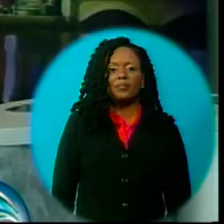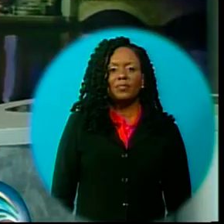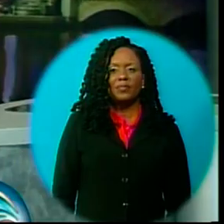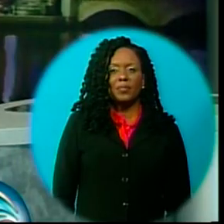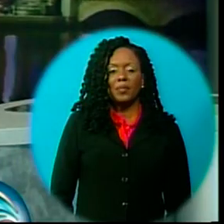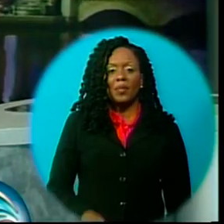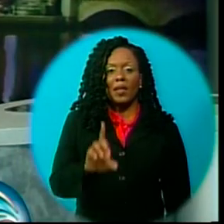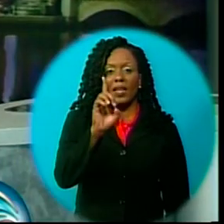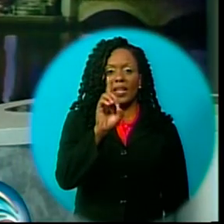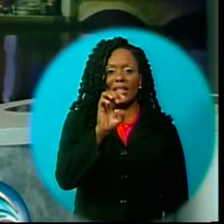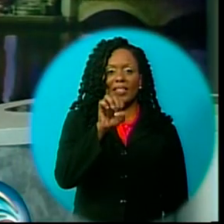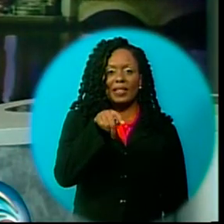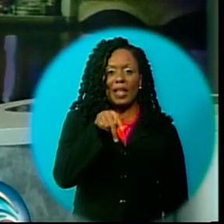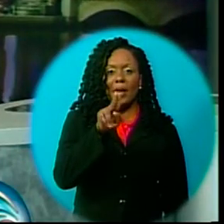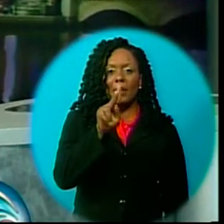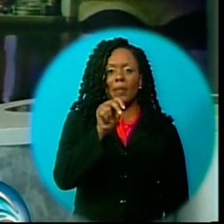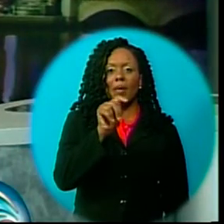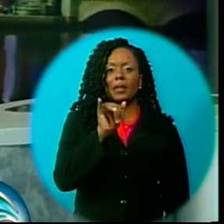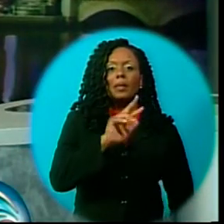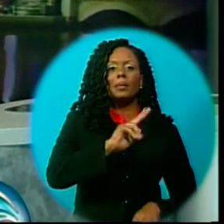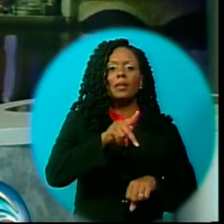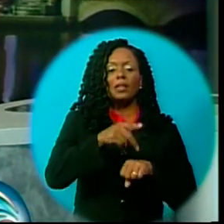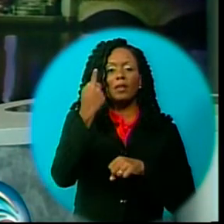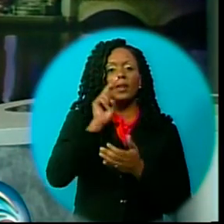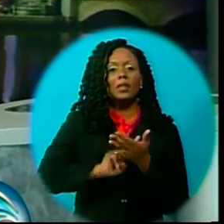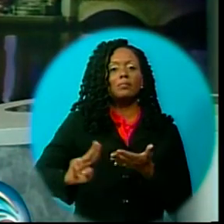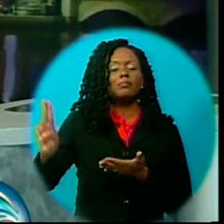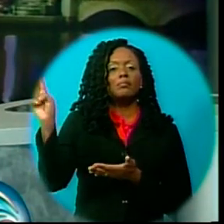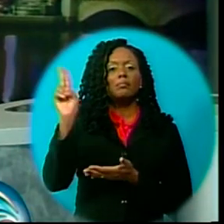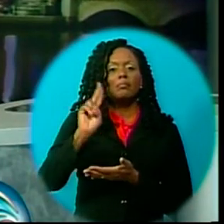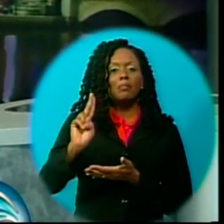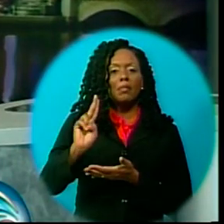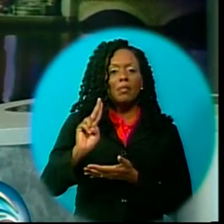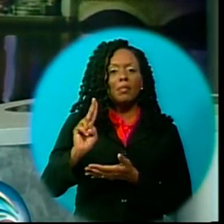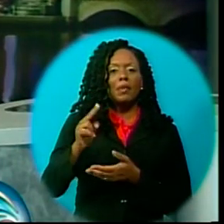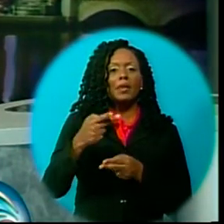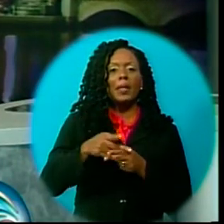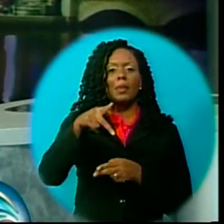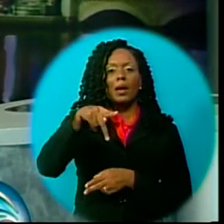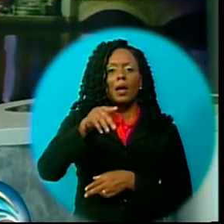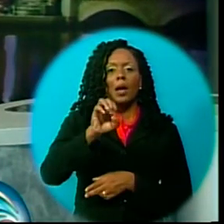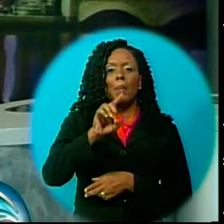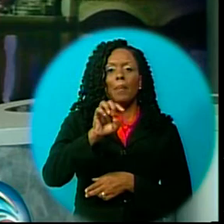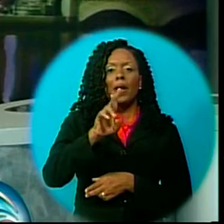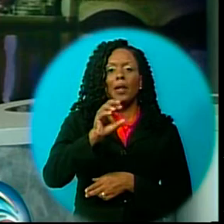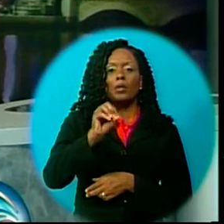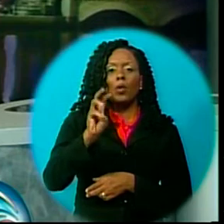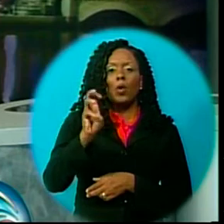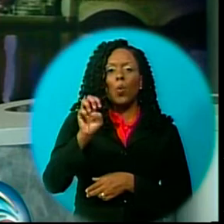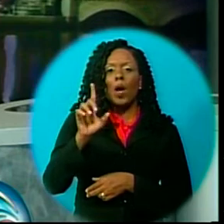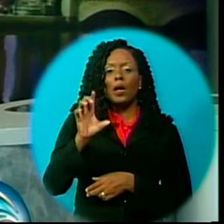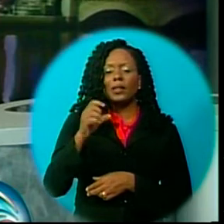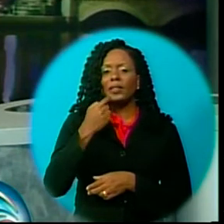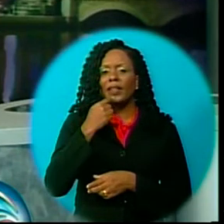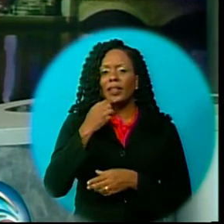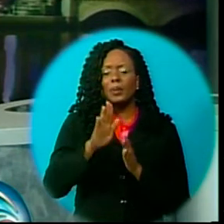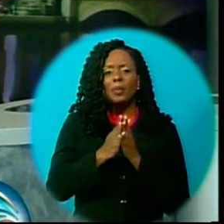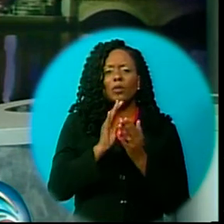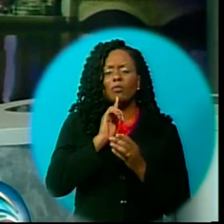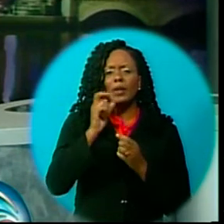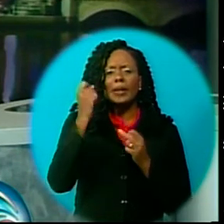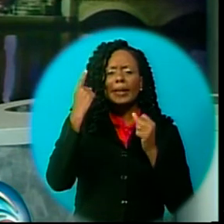people. Deputy Principal of the University of the West Indies Kefil Campus, Professor Pedro Welch, has described the book